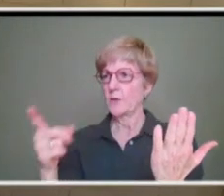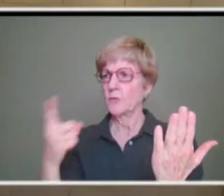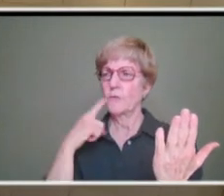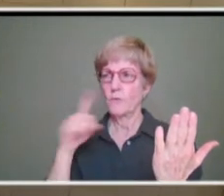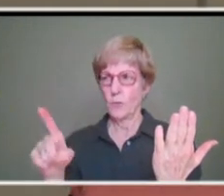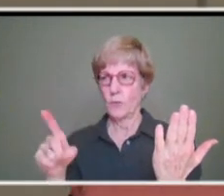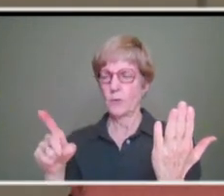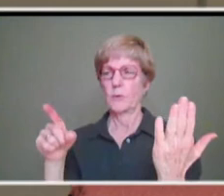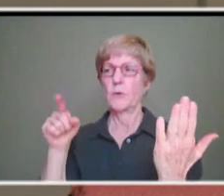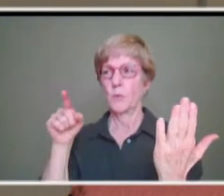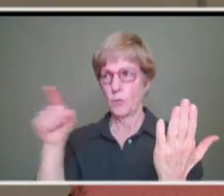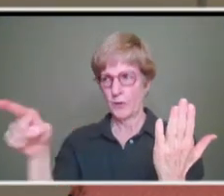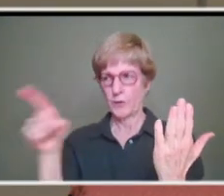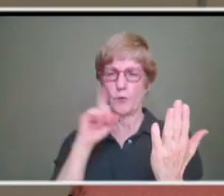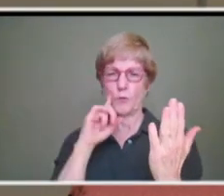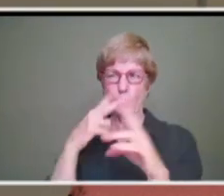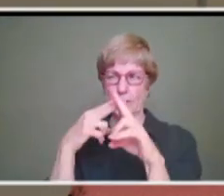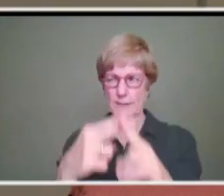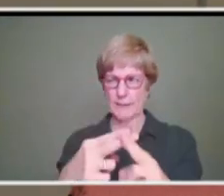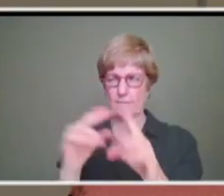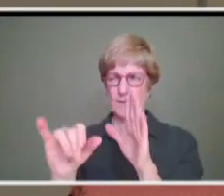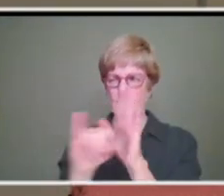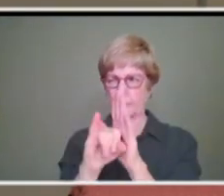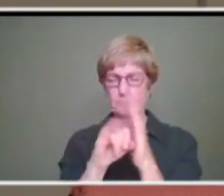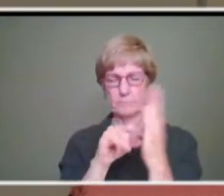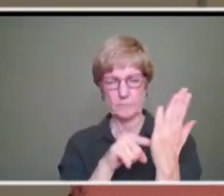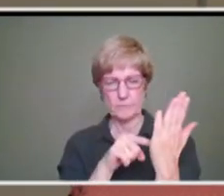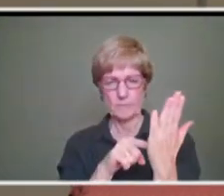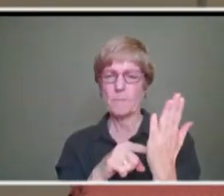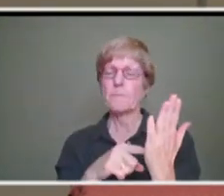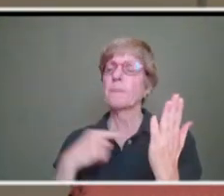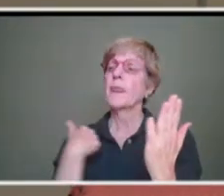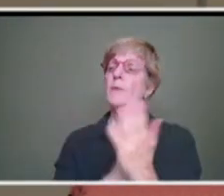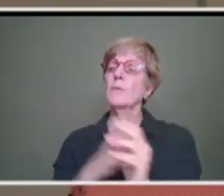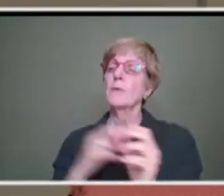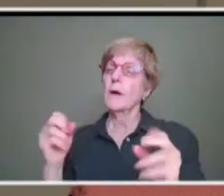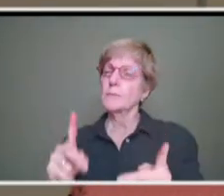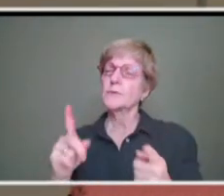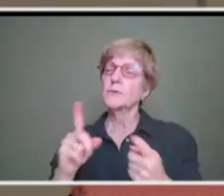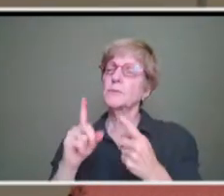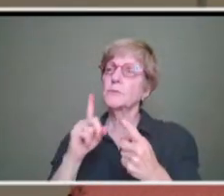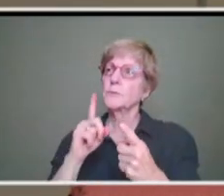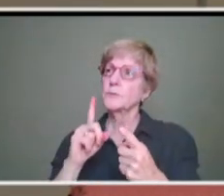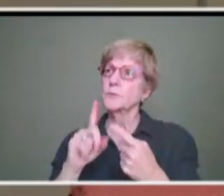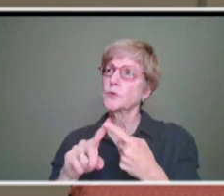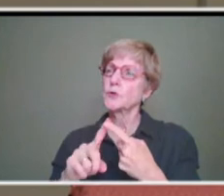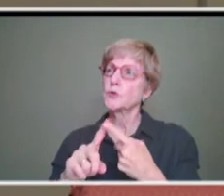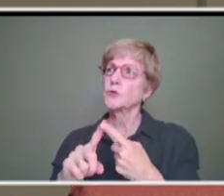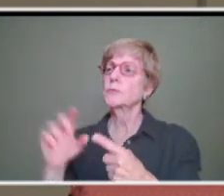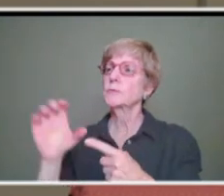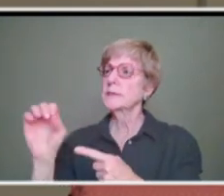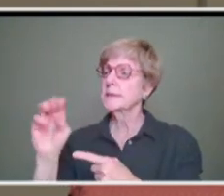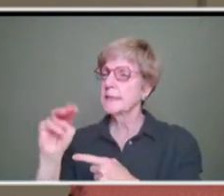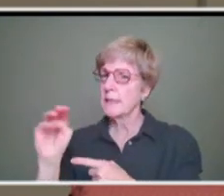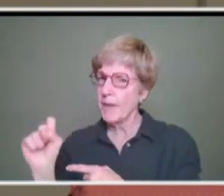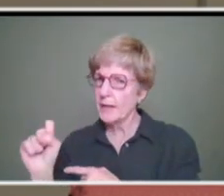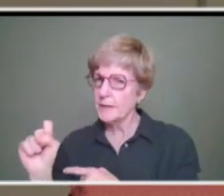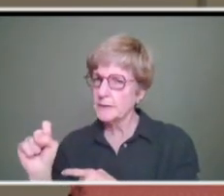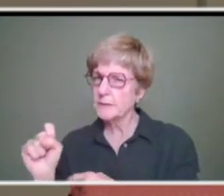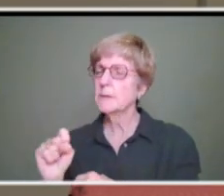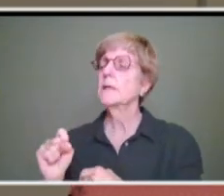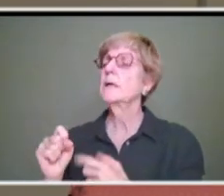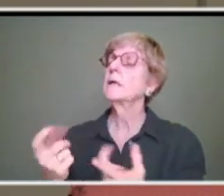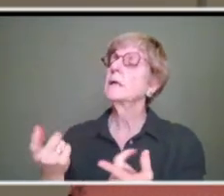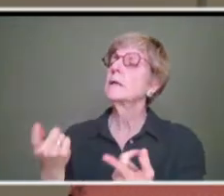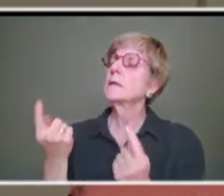what you identified we have opportunity to really reach out to our partners with CMS to try